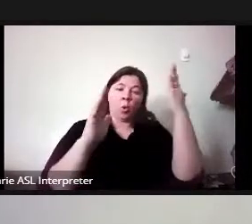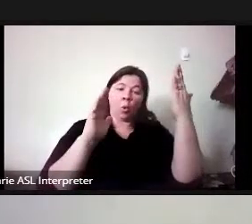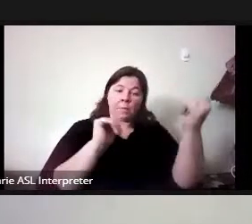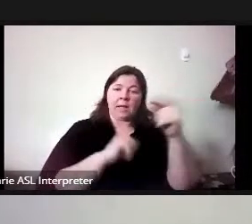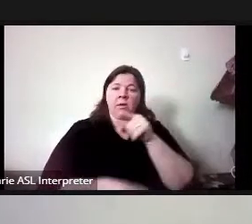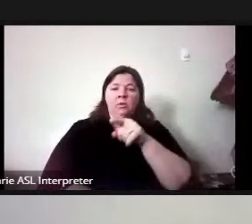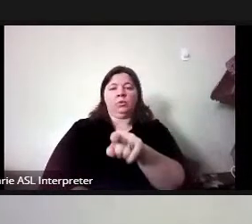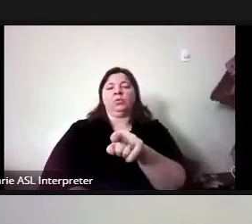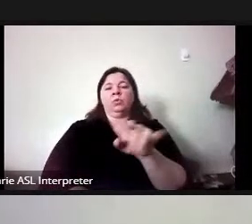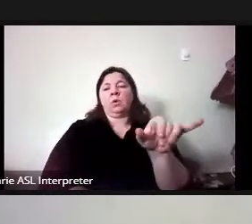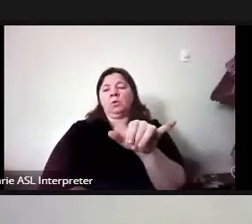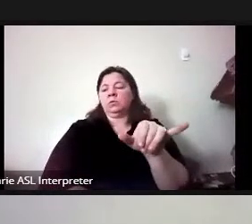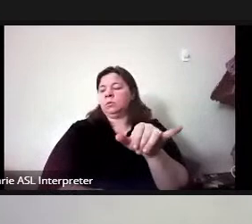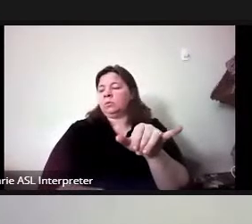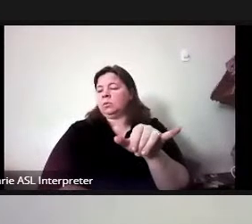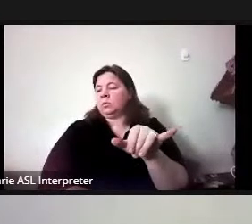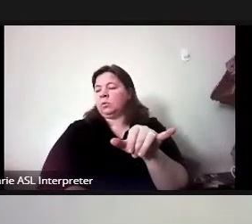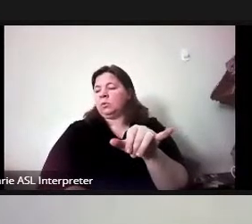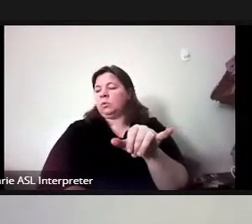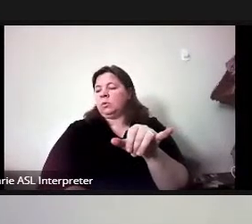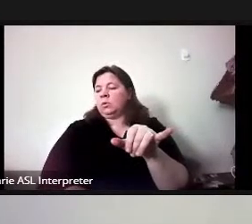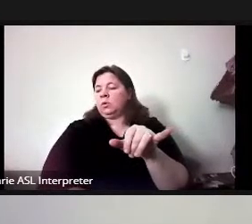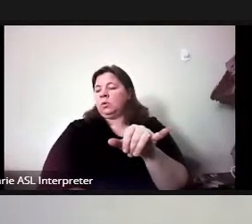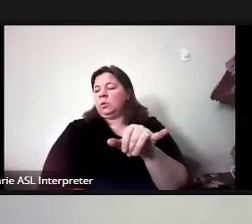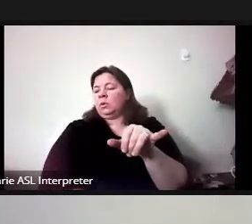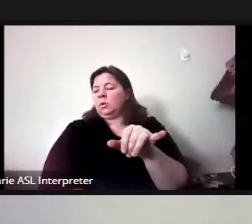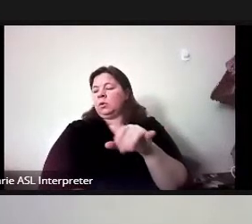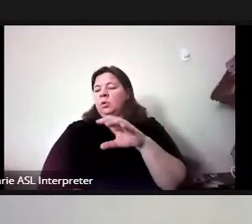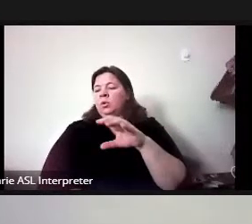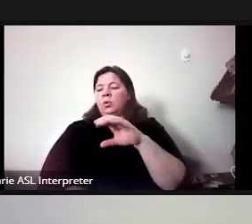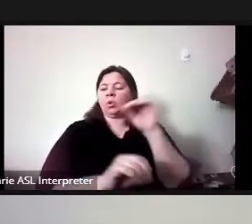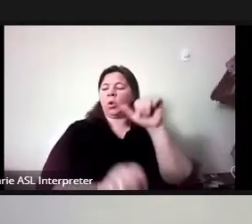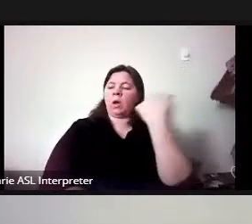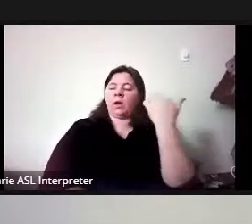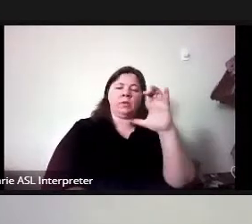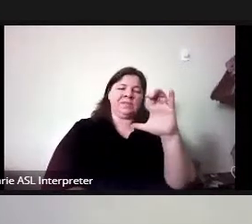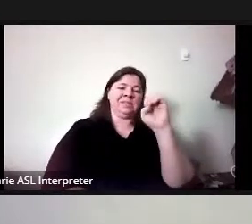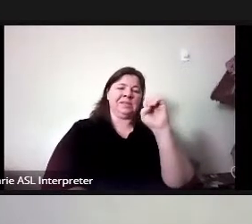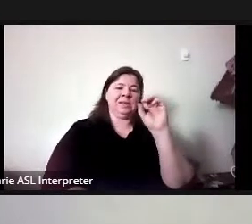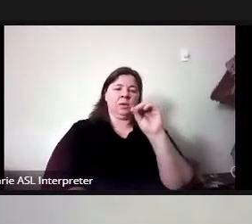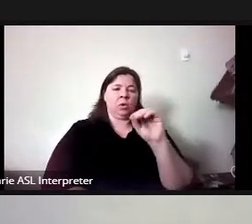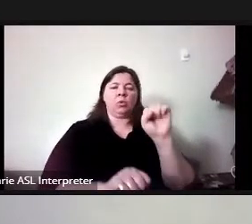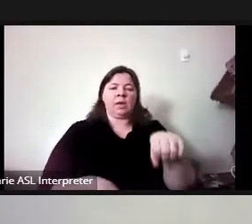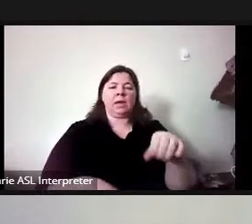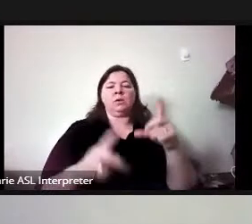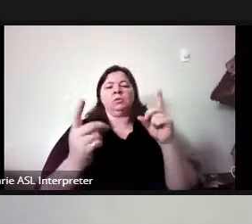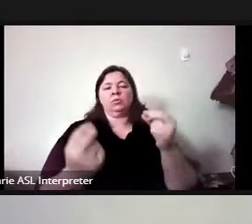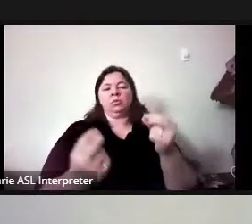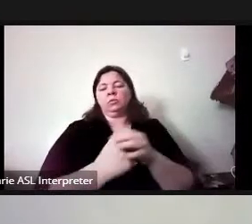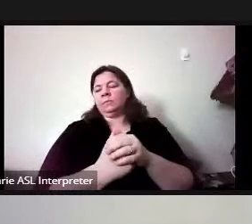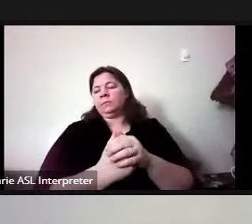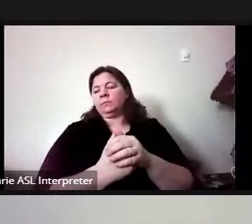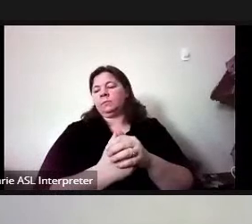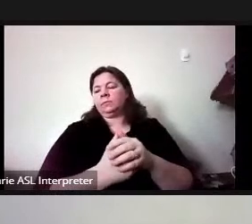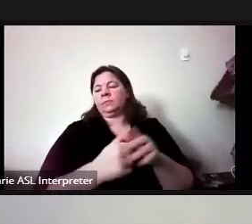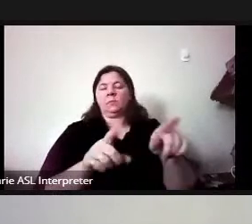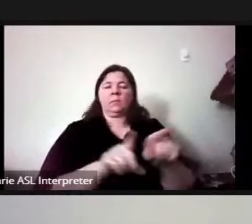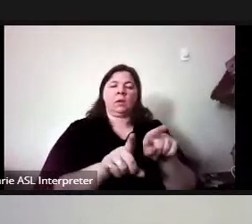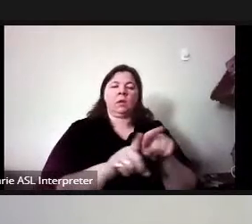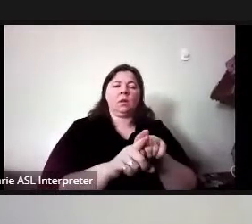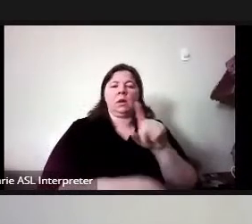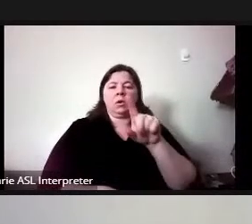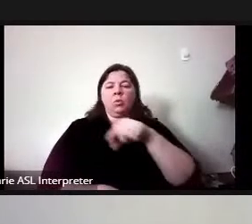is something which no other CEO can do, and this is a great like quality in Ash.